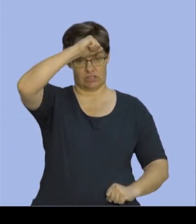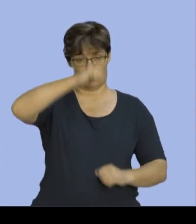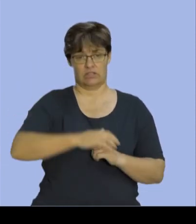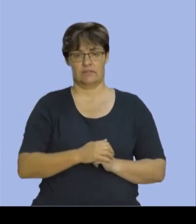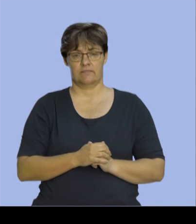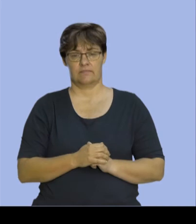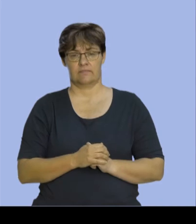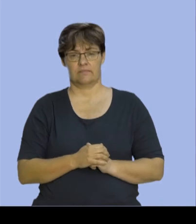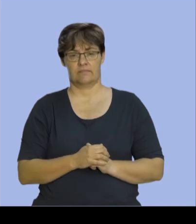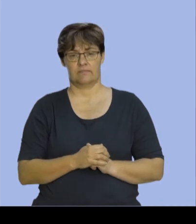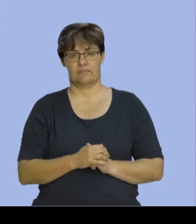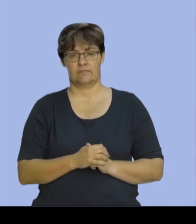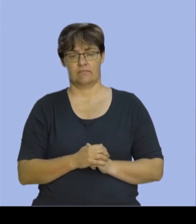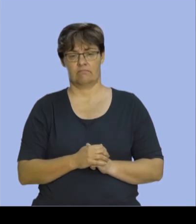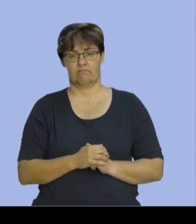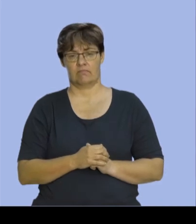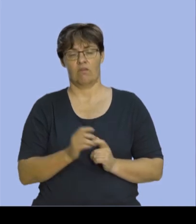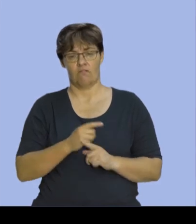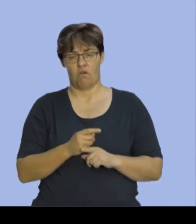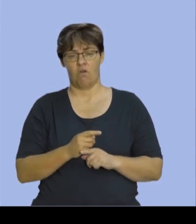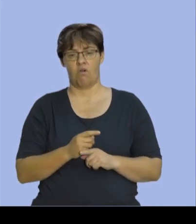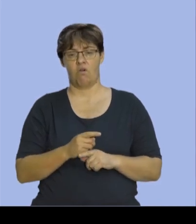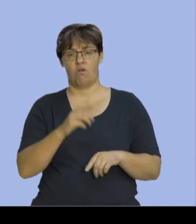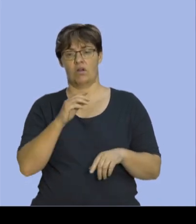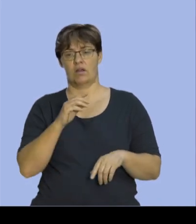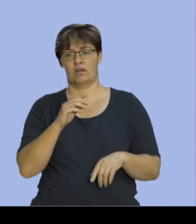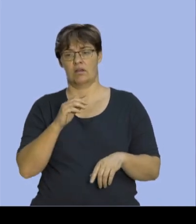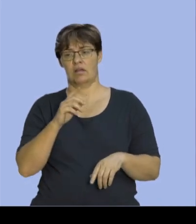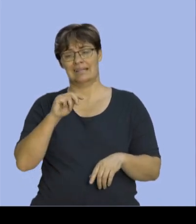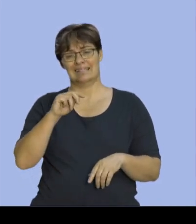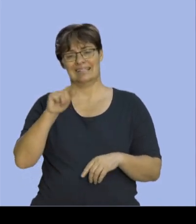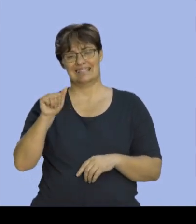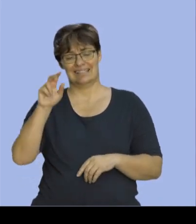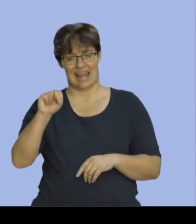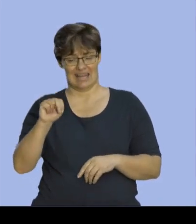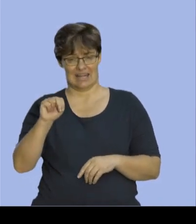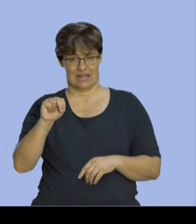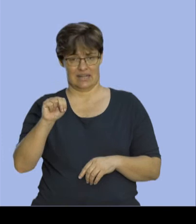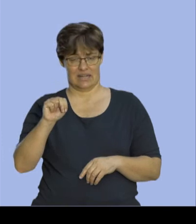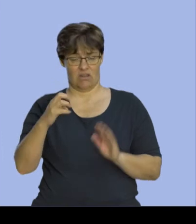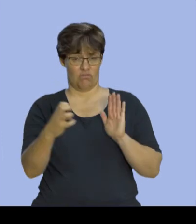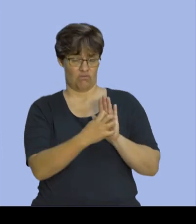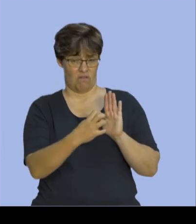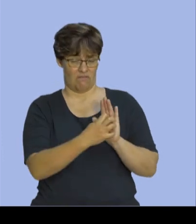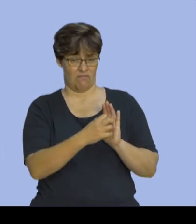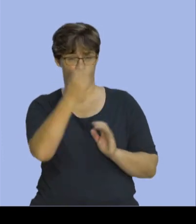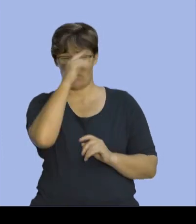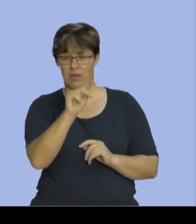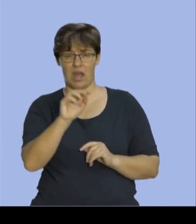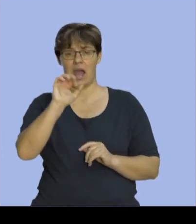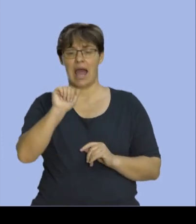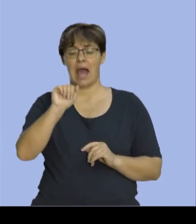which is actually for the tan graph, for the tan graph, you need to remember there